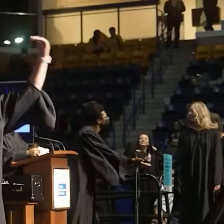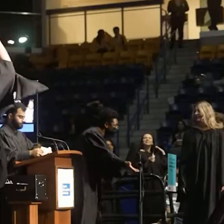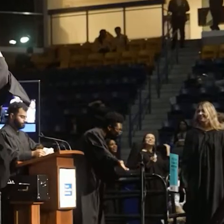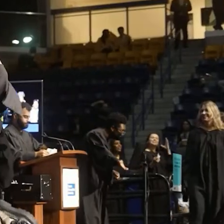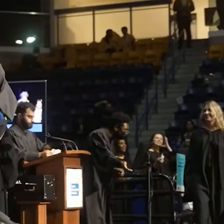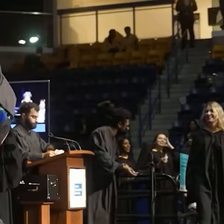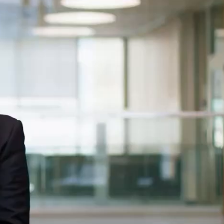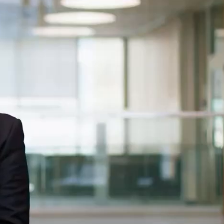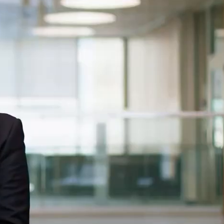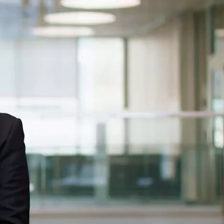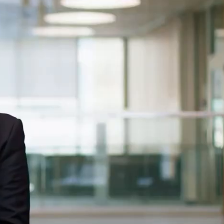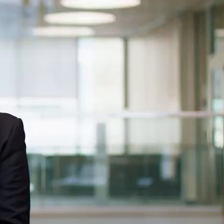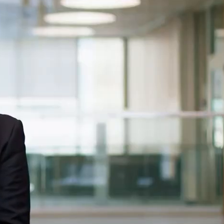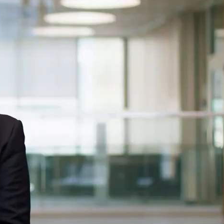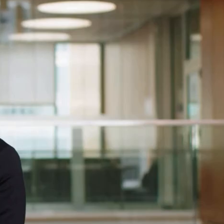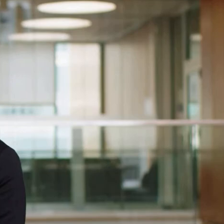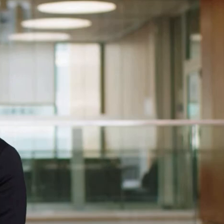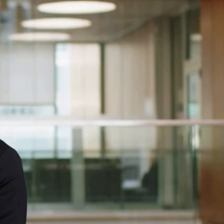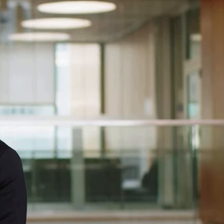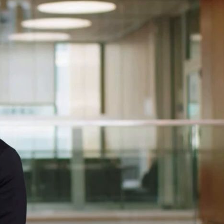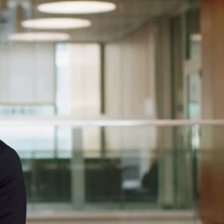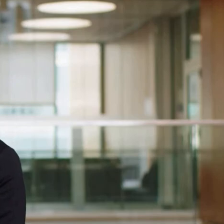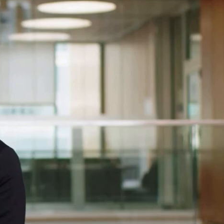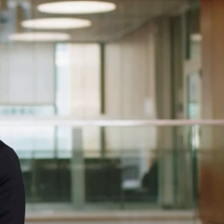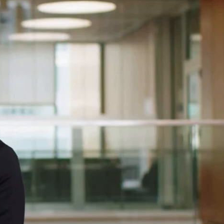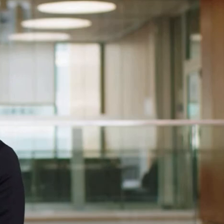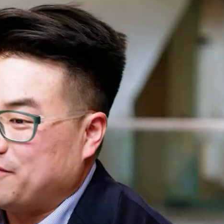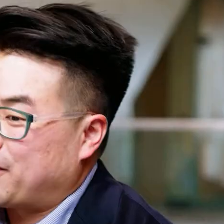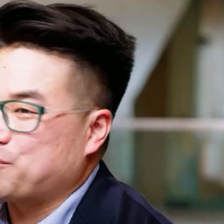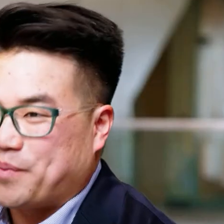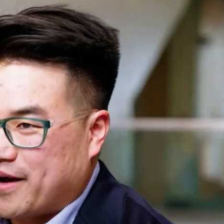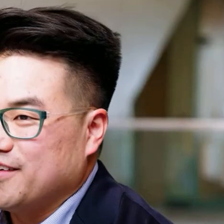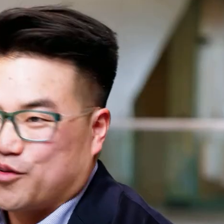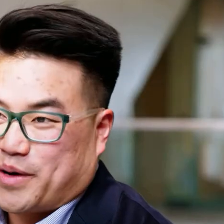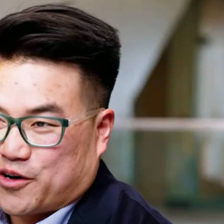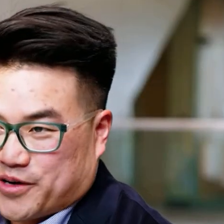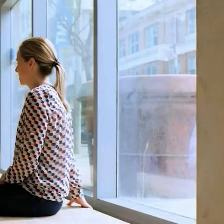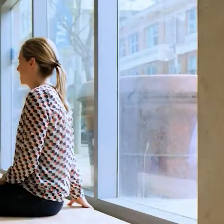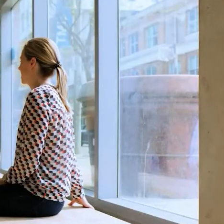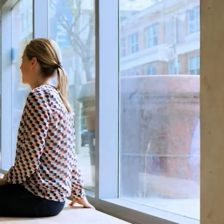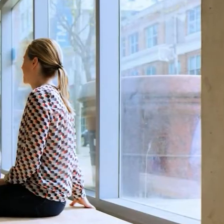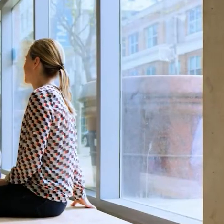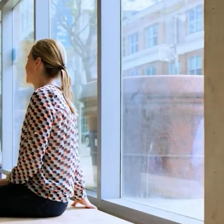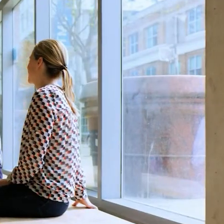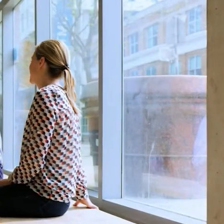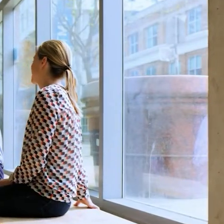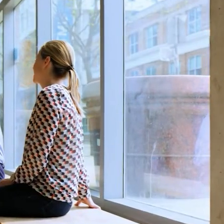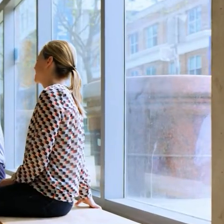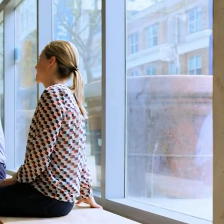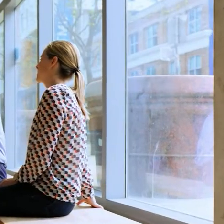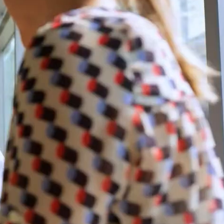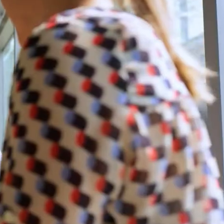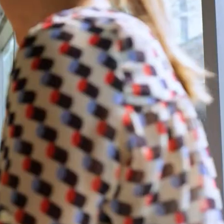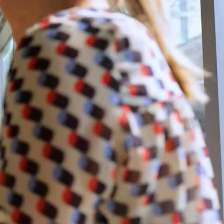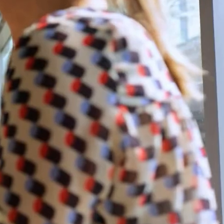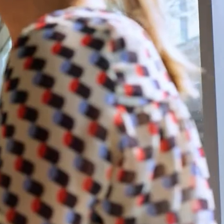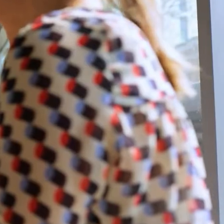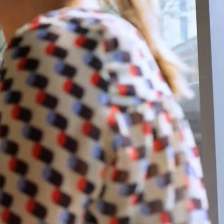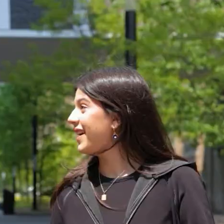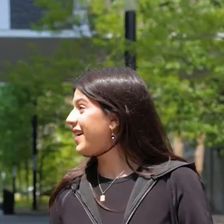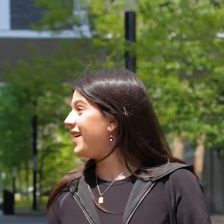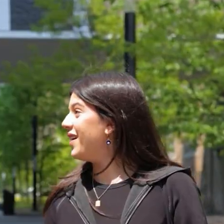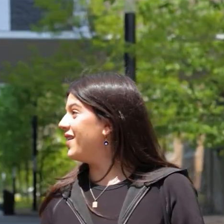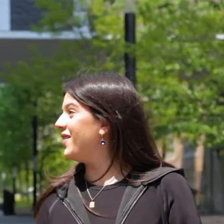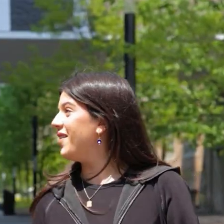emotions. I was just really very proud. At Convocation, I felt very prepared for my career, but like very excited, but also a little